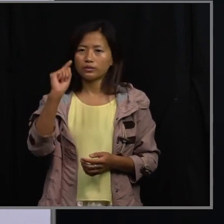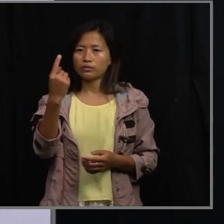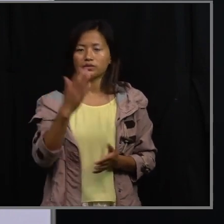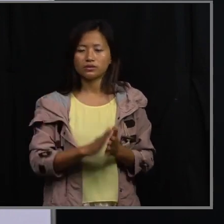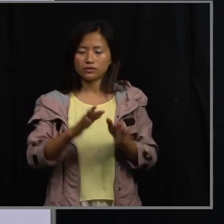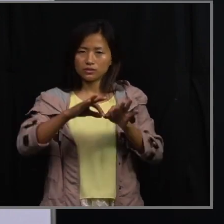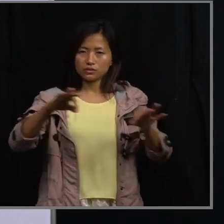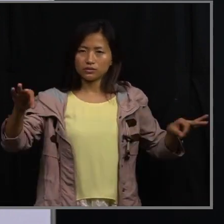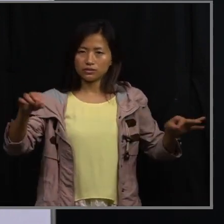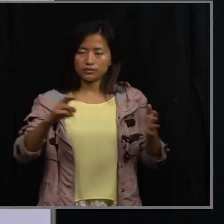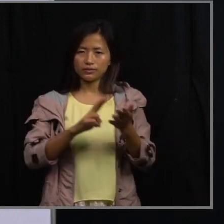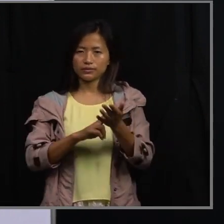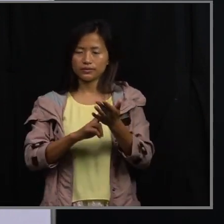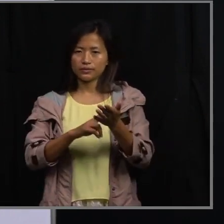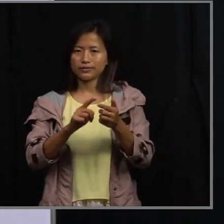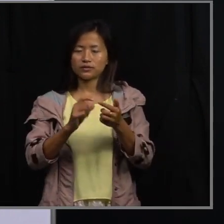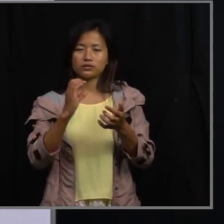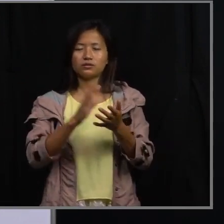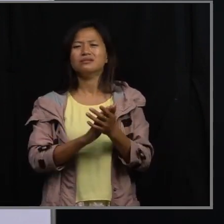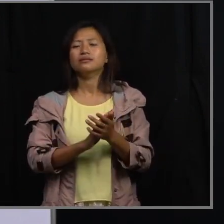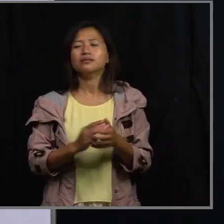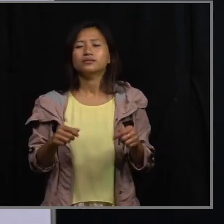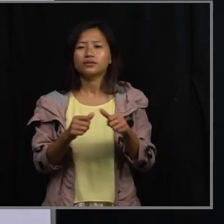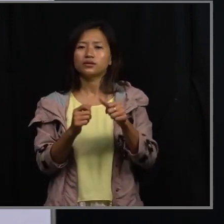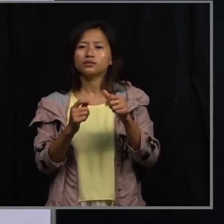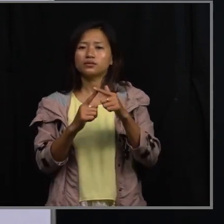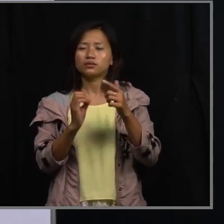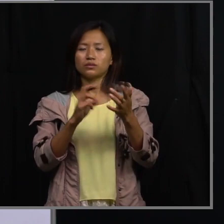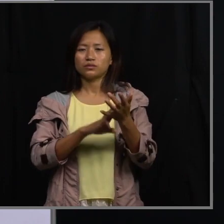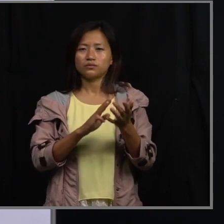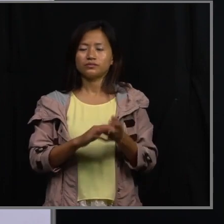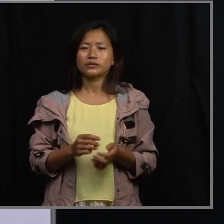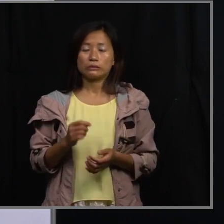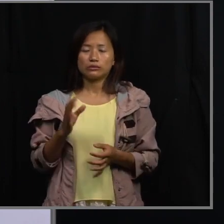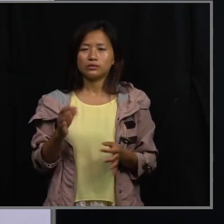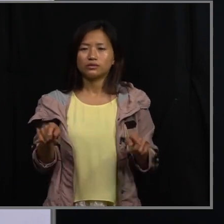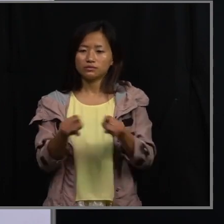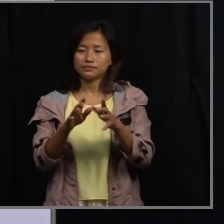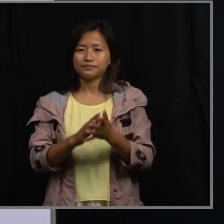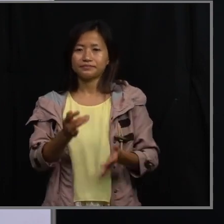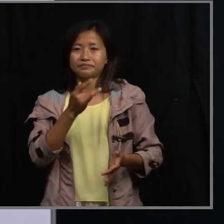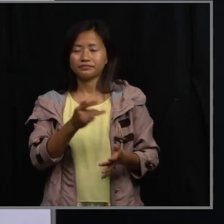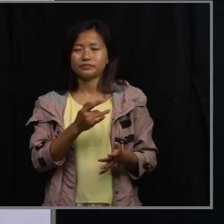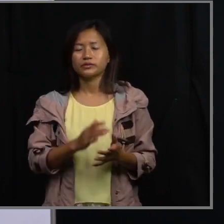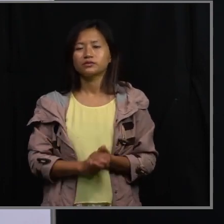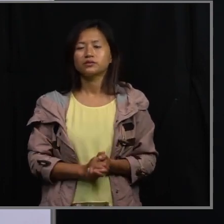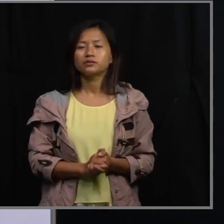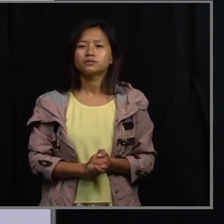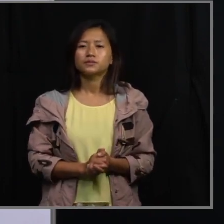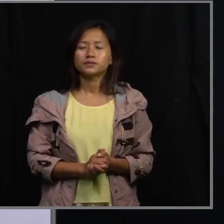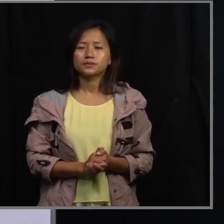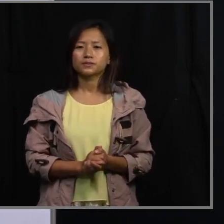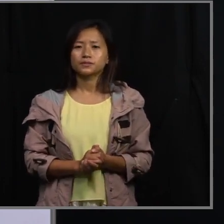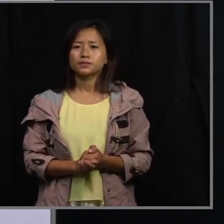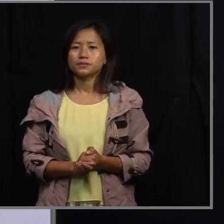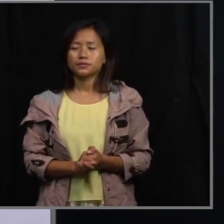measure the nucleus of an atom of sodium. So it's going to be very interesting, right? So with the help of physics, we can measure very small